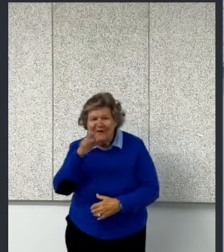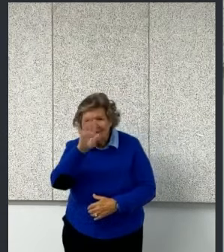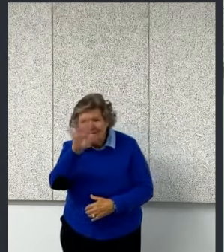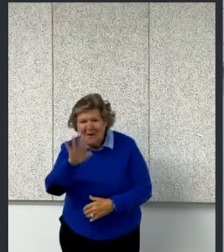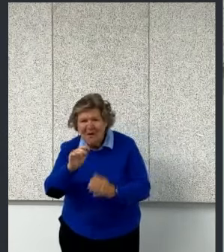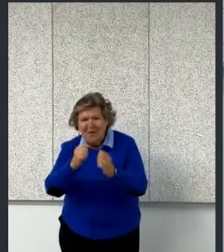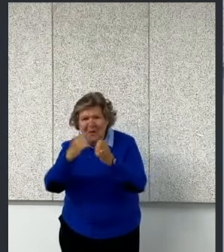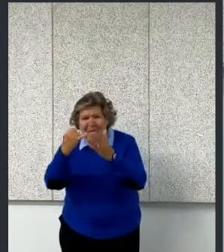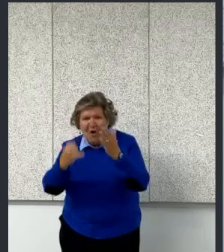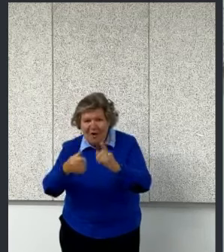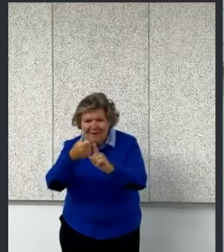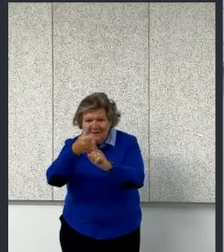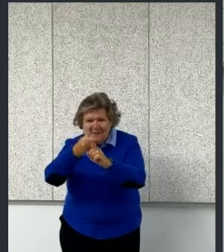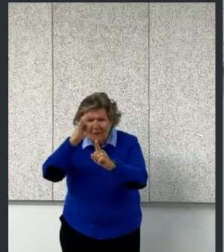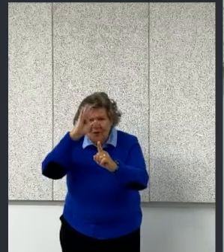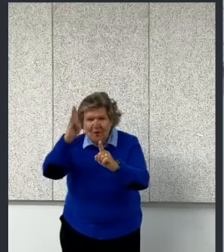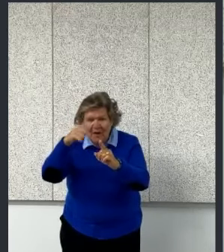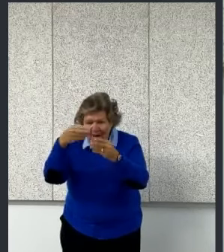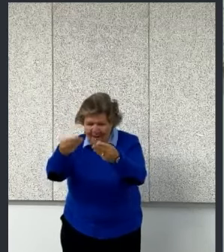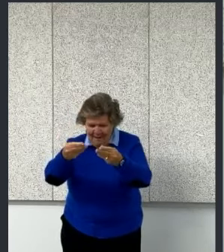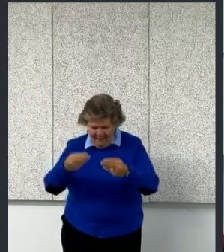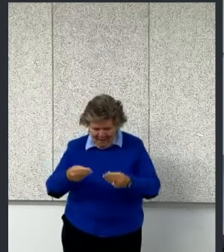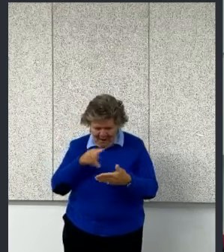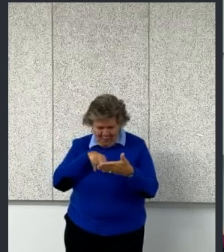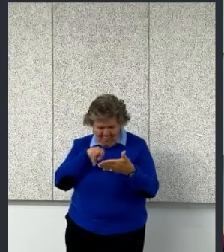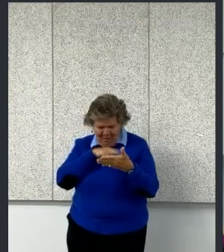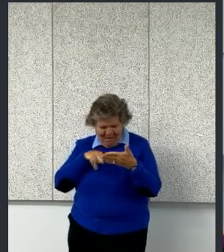artists creating.